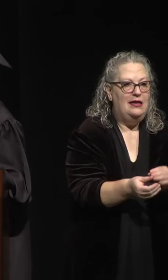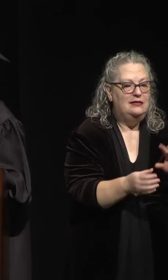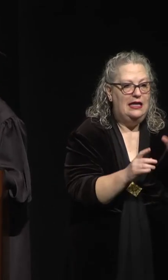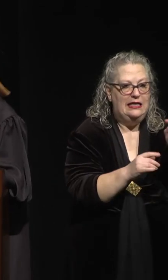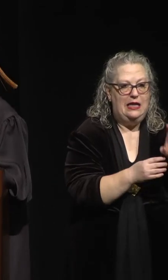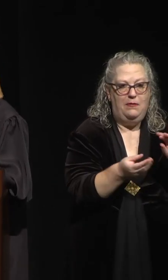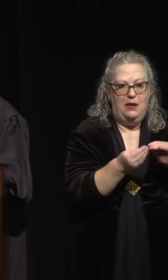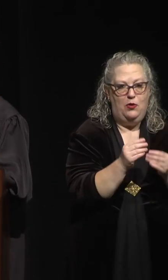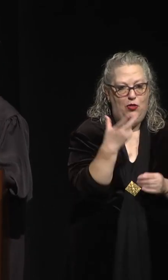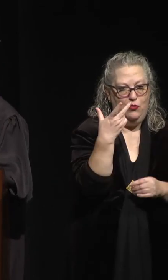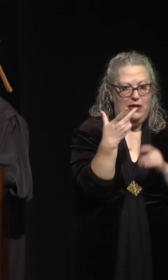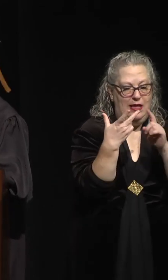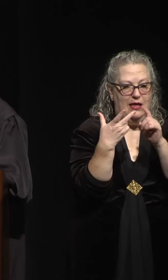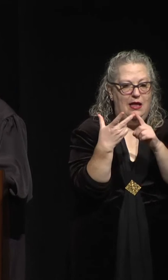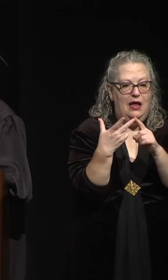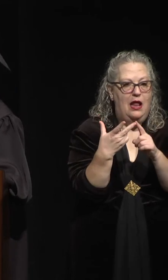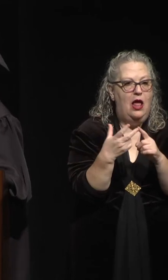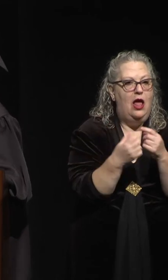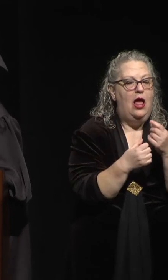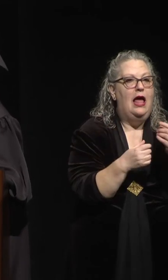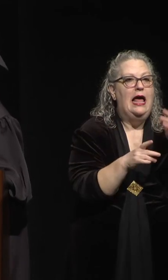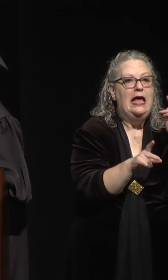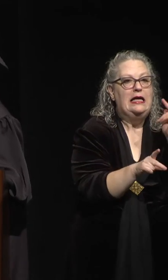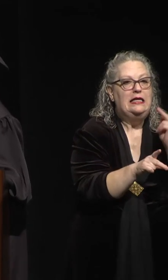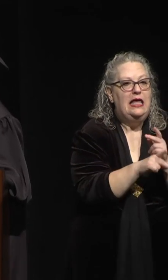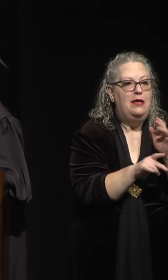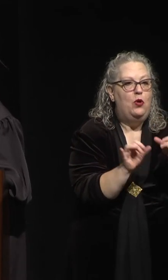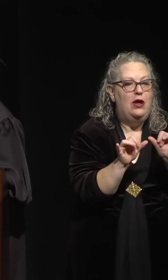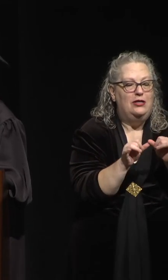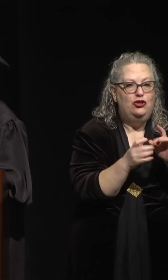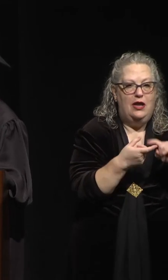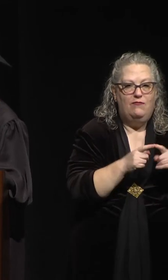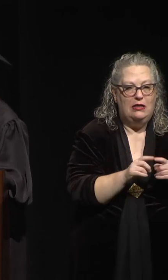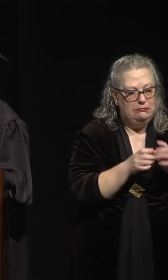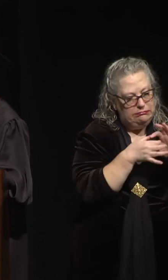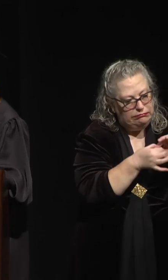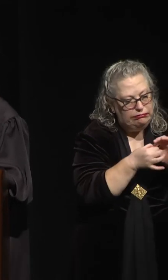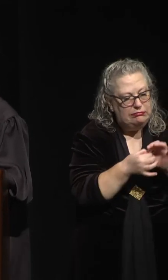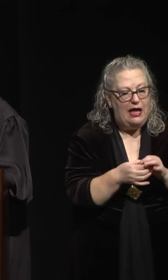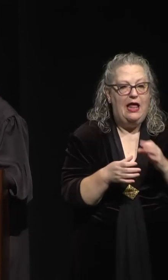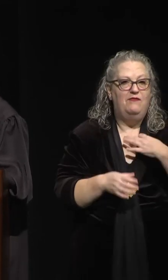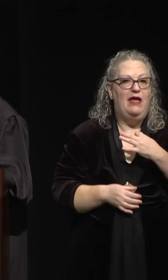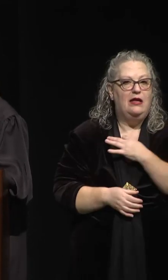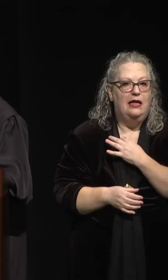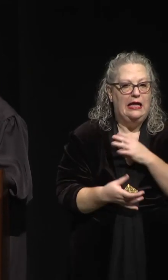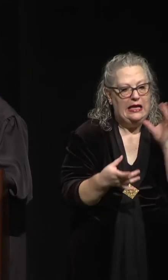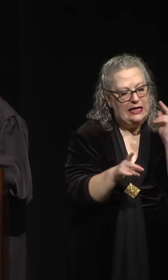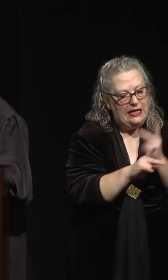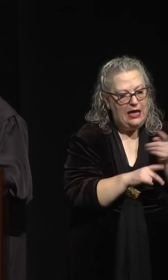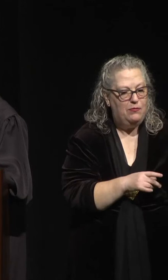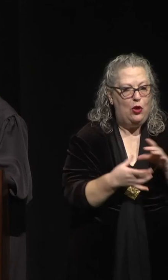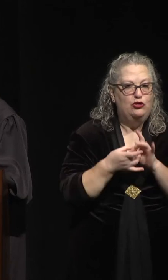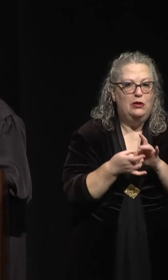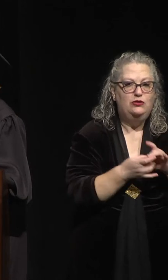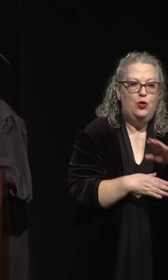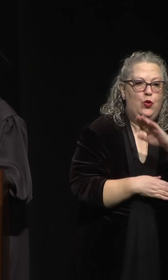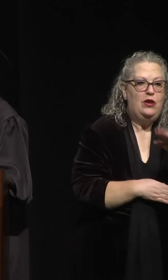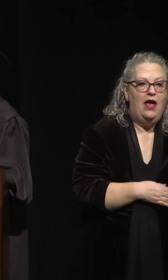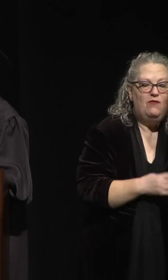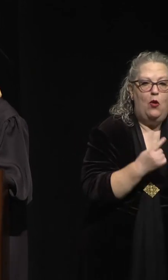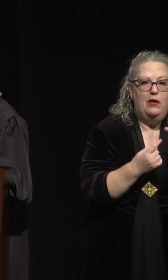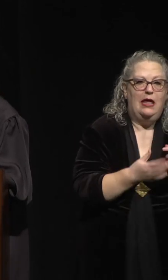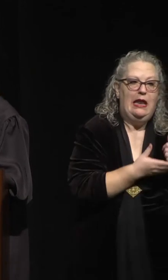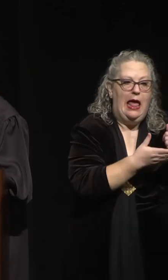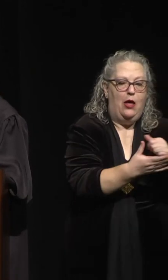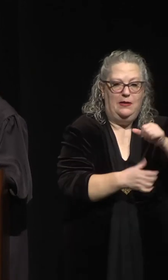three. Hang on to your engineering friends and faculty, as you never know when you'll be able